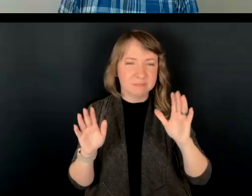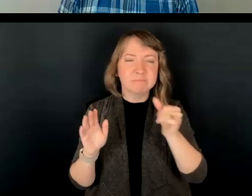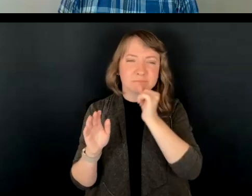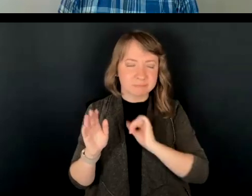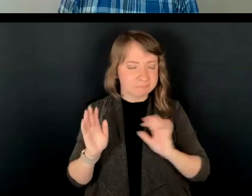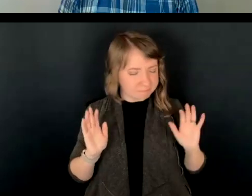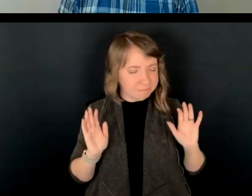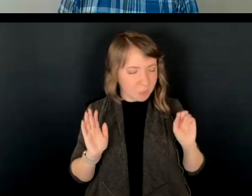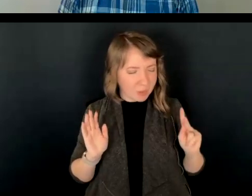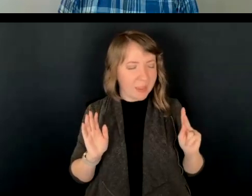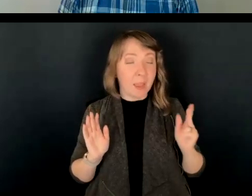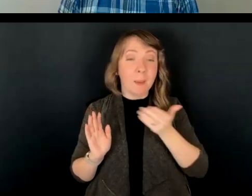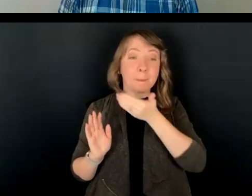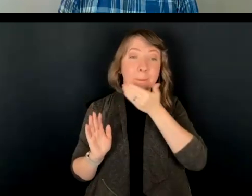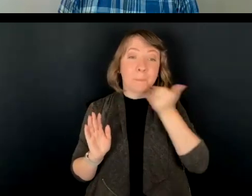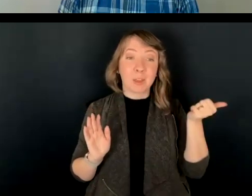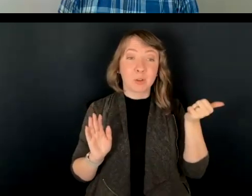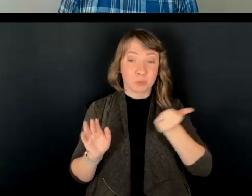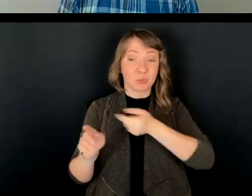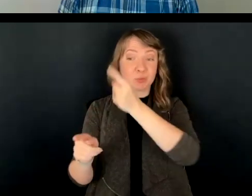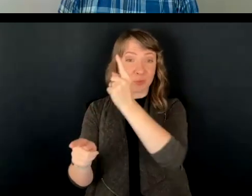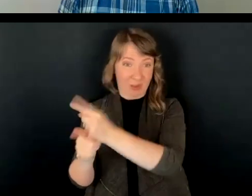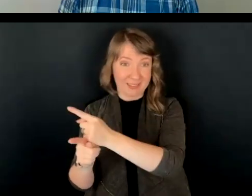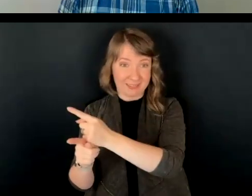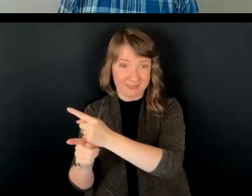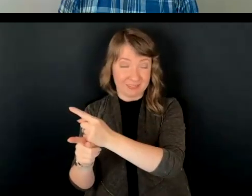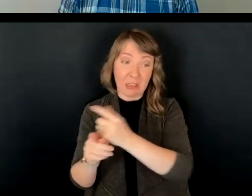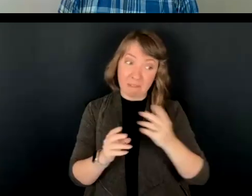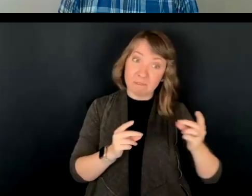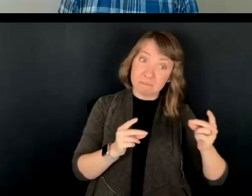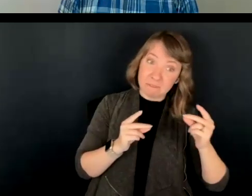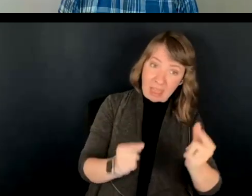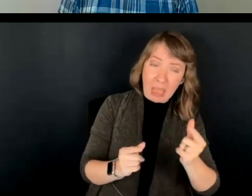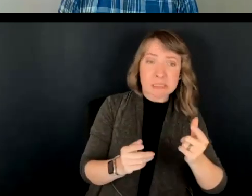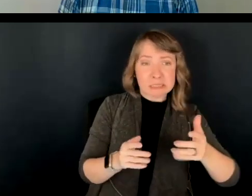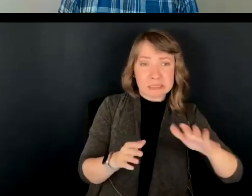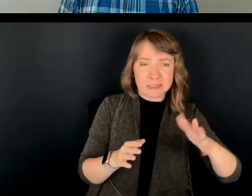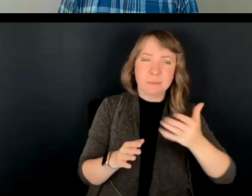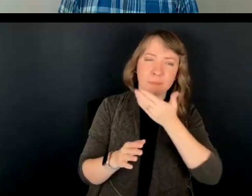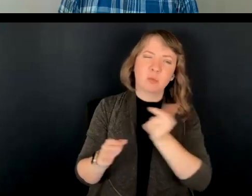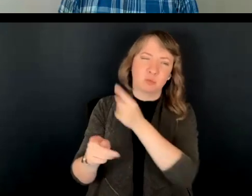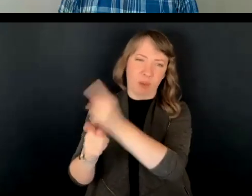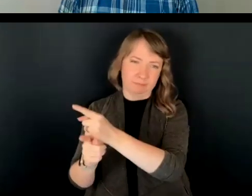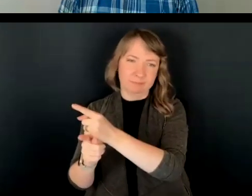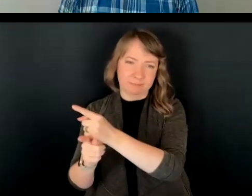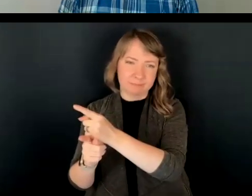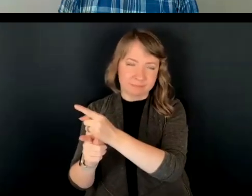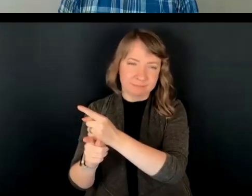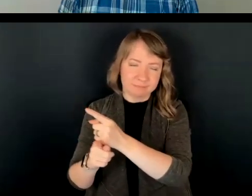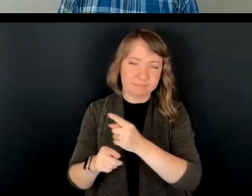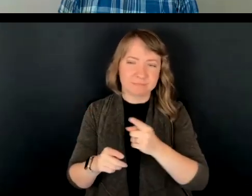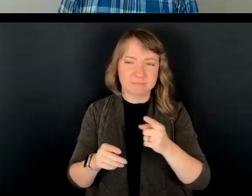there right than get there in a hurry, and meet a deadline. So that's, and there'll always